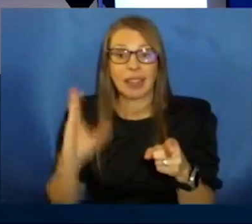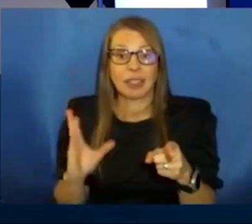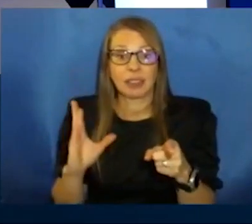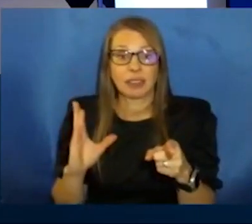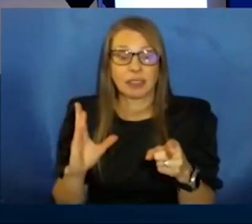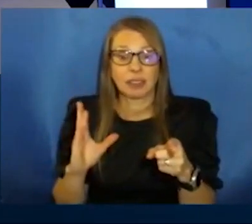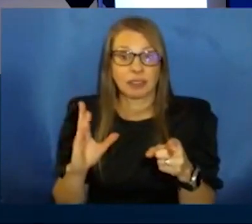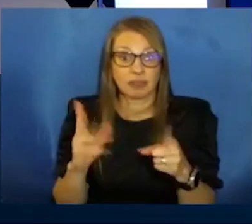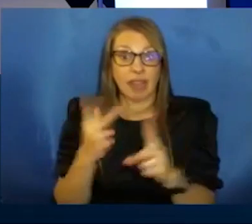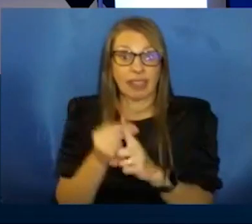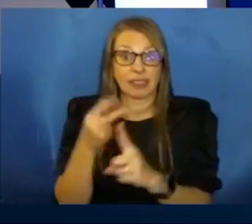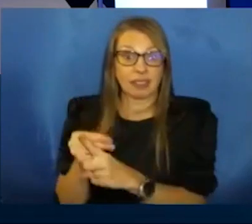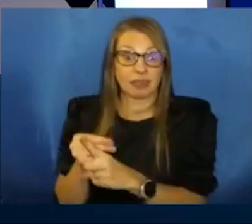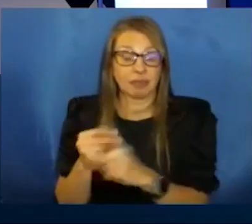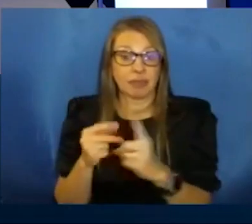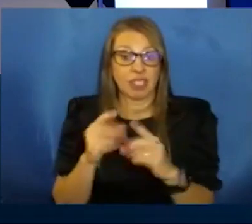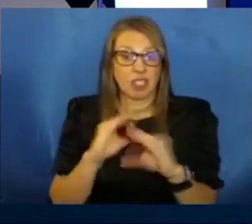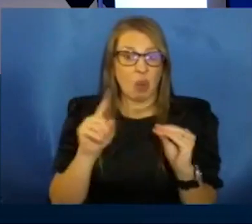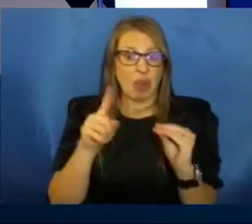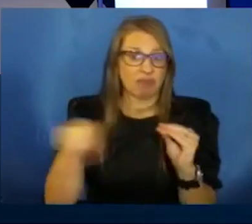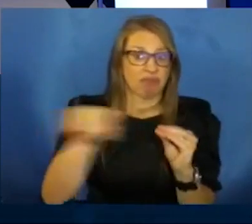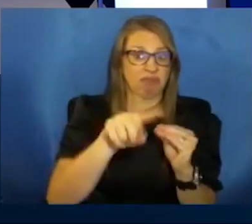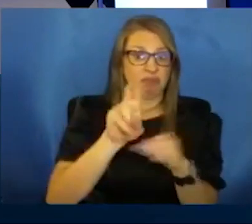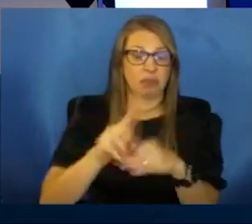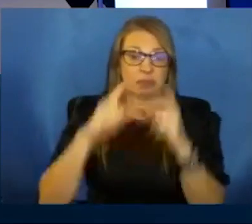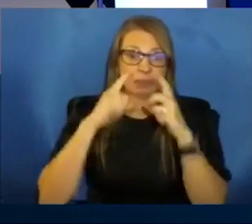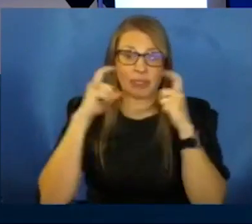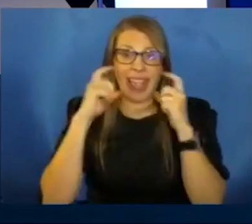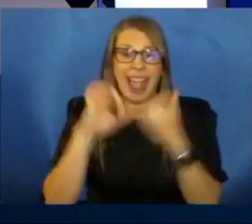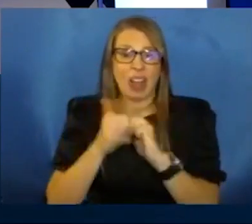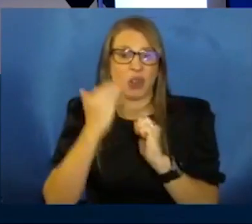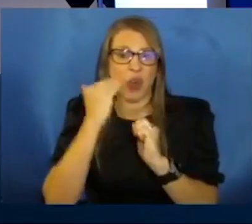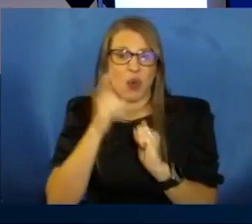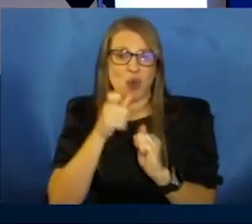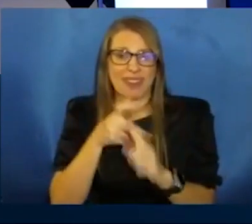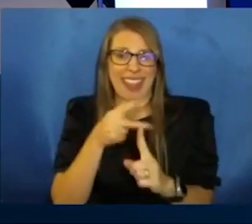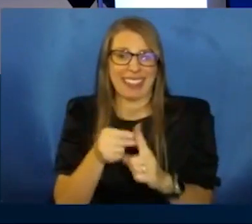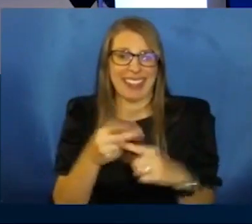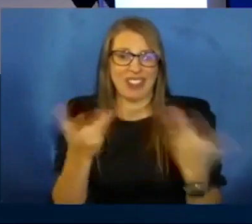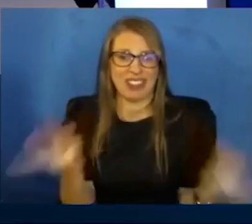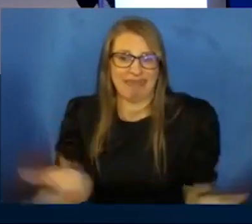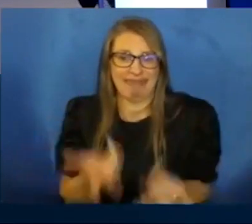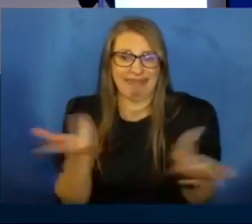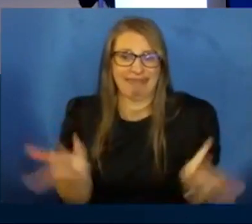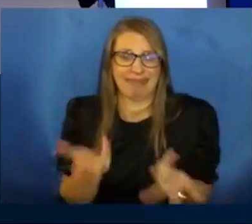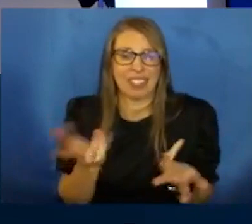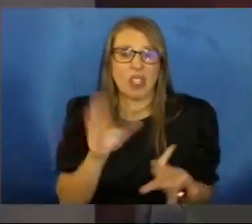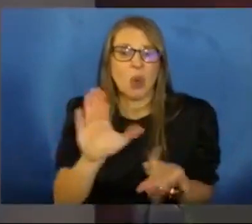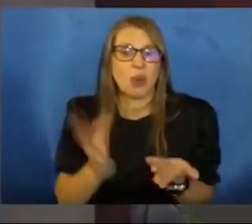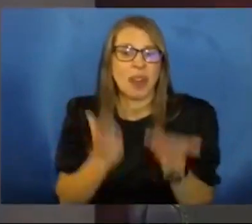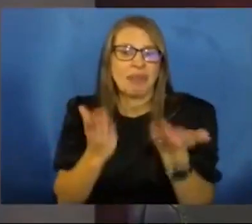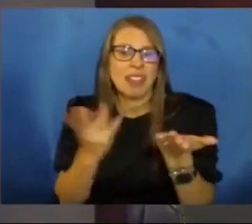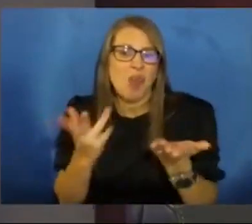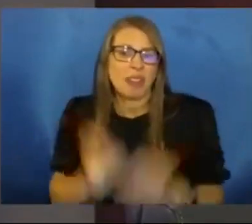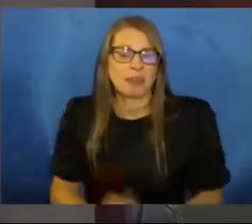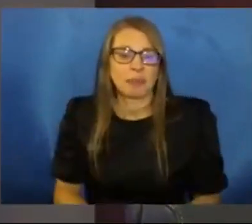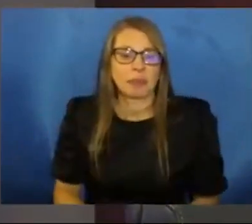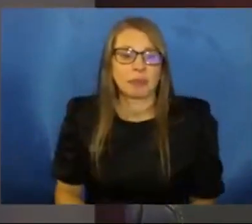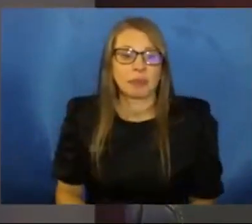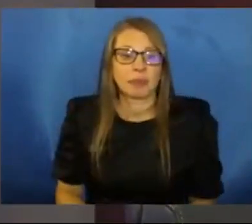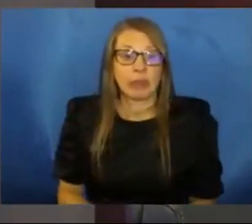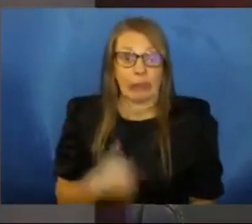into semantics, but if you encounter a large viral load, whether you're in a small enclosed space with somebody who may have it, such